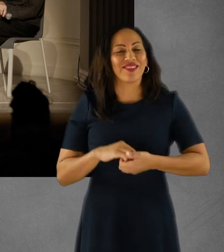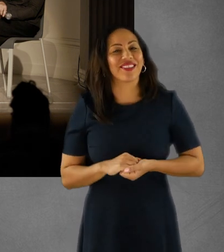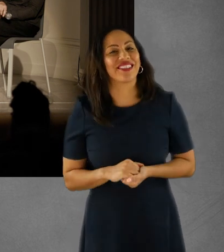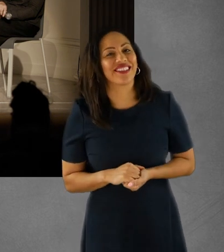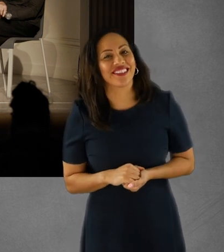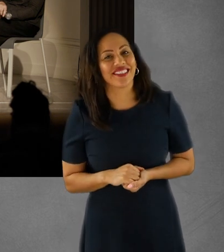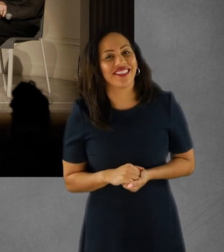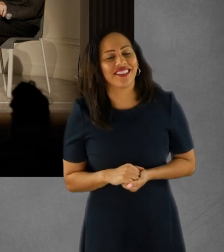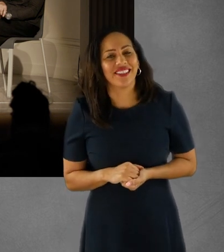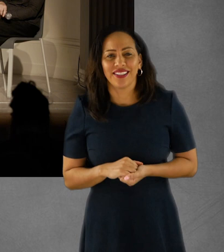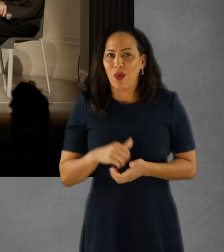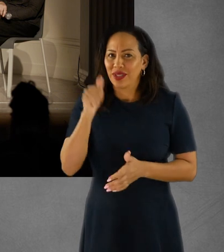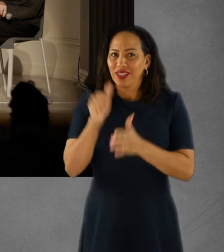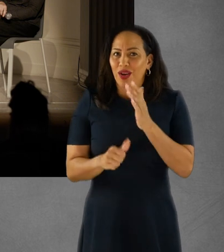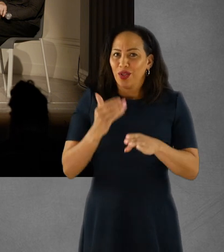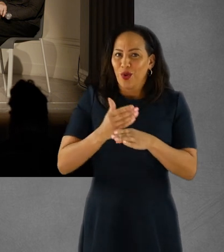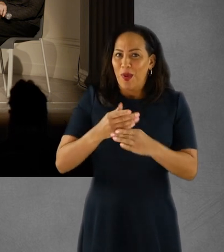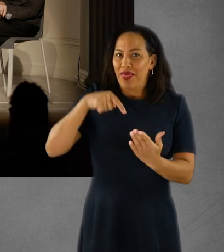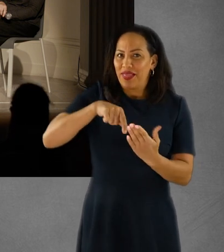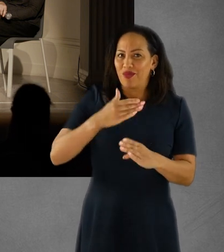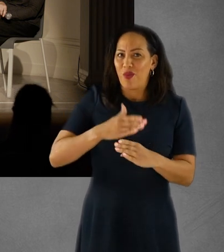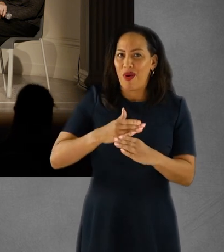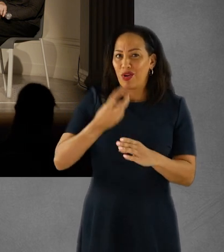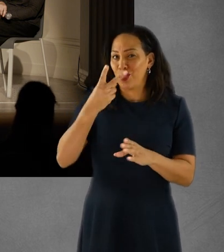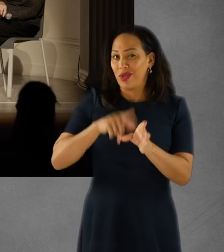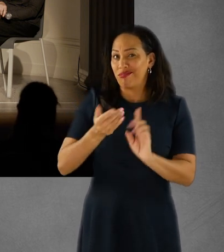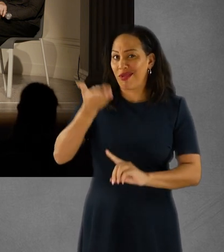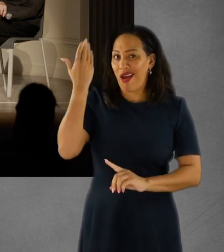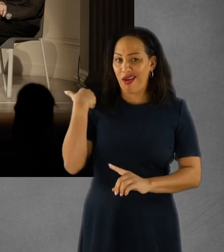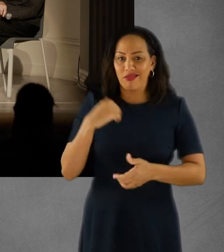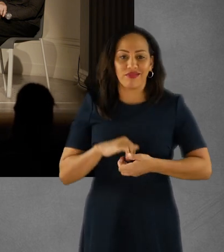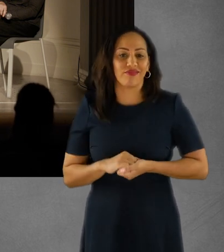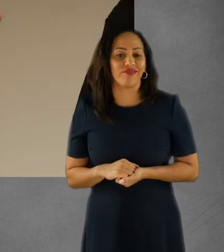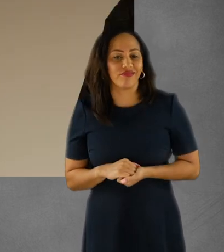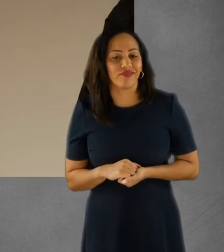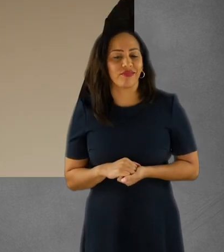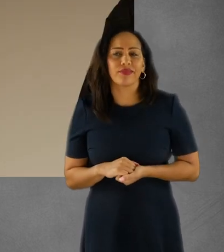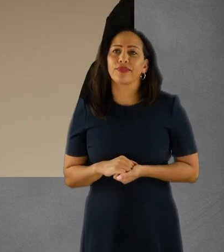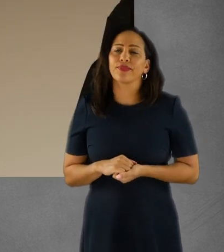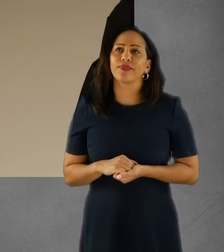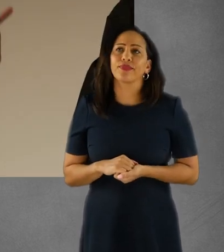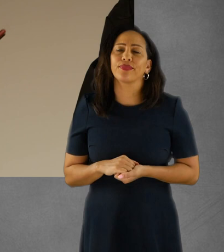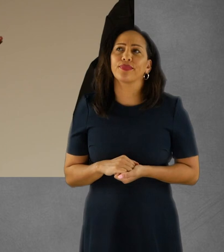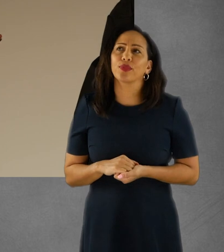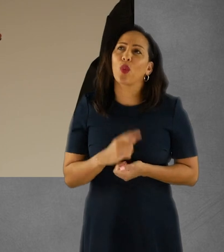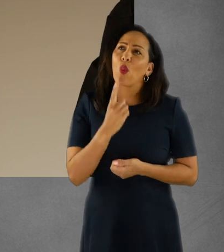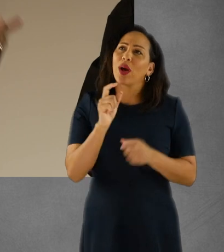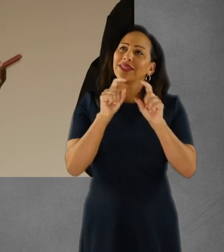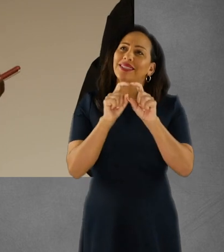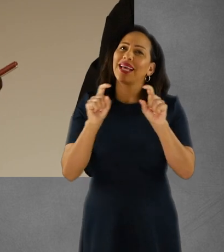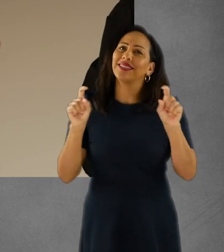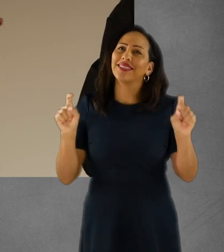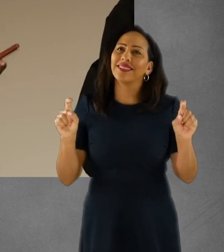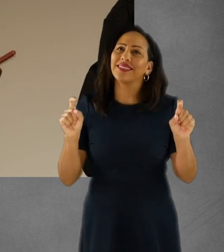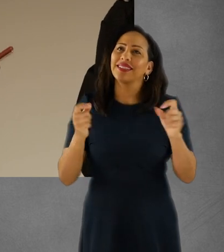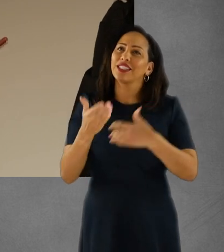We started to speak about this piece maybe a couple of years ago, and one of the first sentences that began to describe what was at the time just a